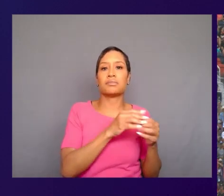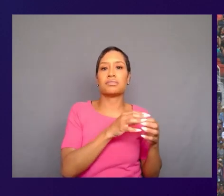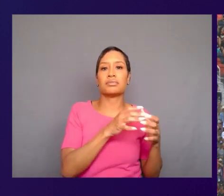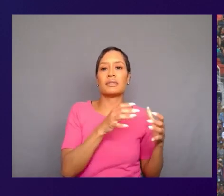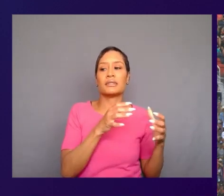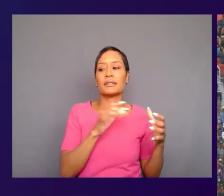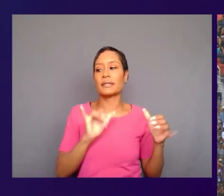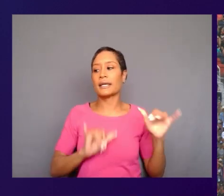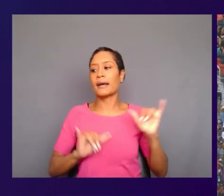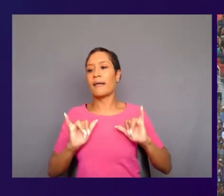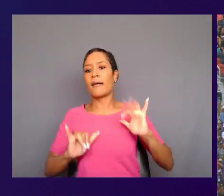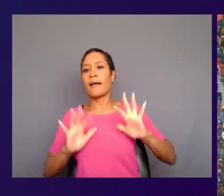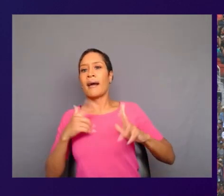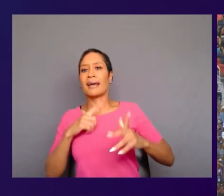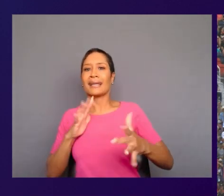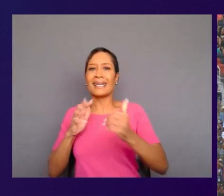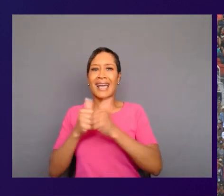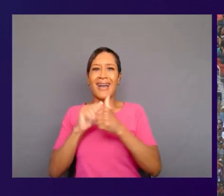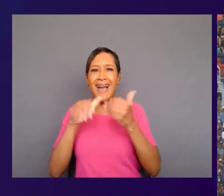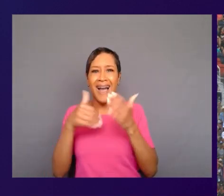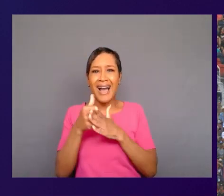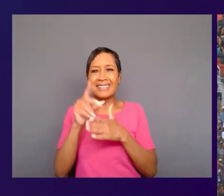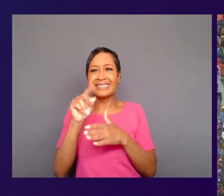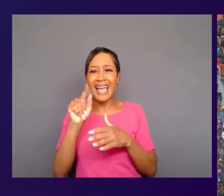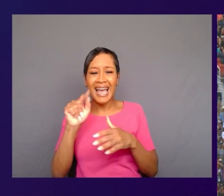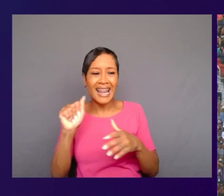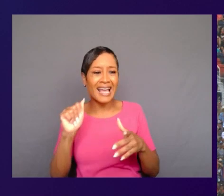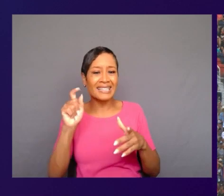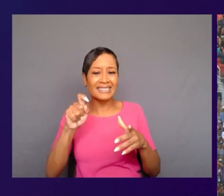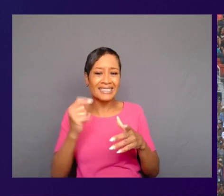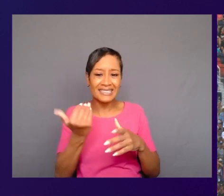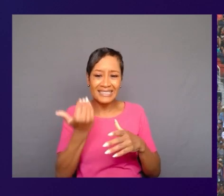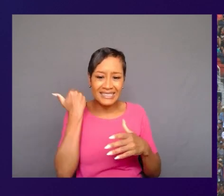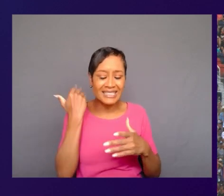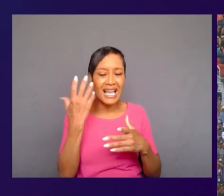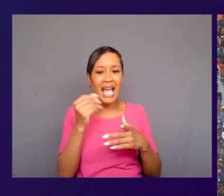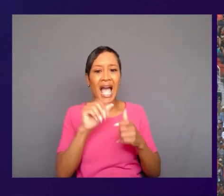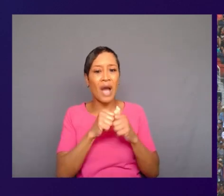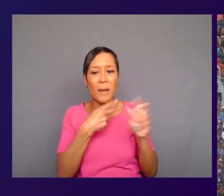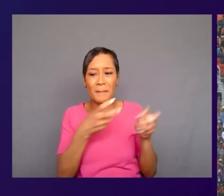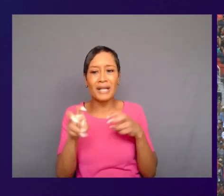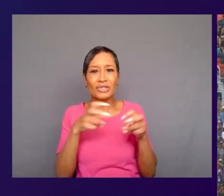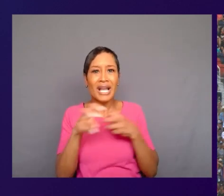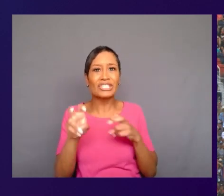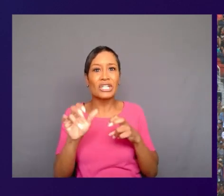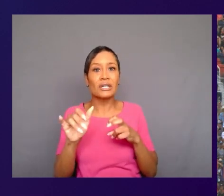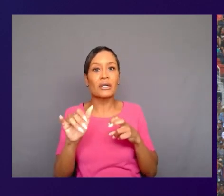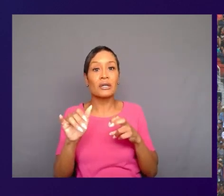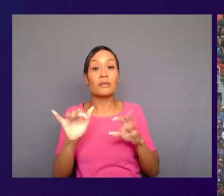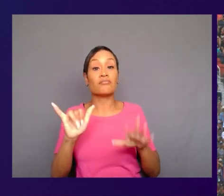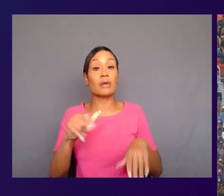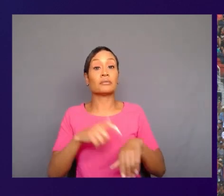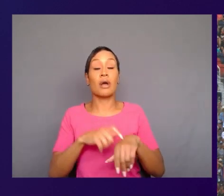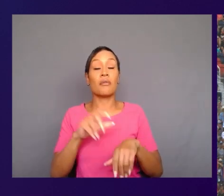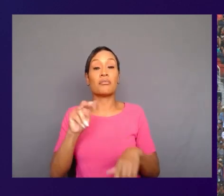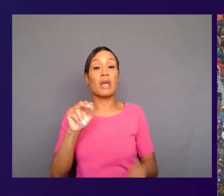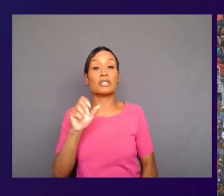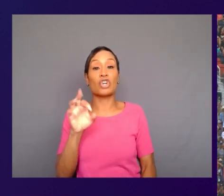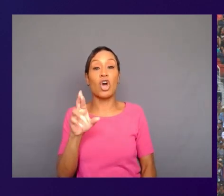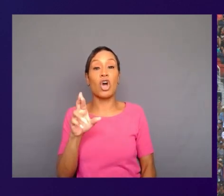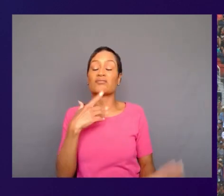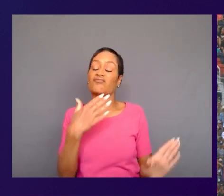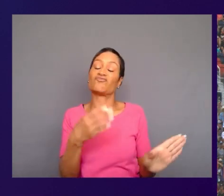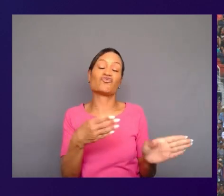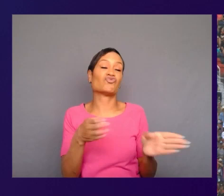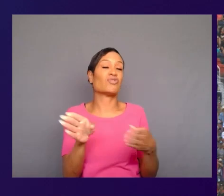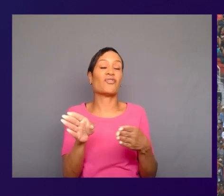challenging to keep up with all the data ingestion and the necessary tape migration processes. That's when NASCAR decided to shift gears and